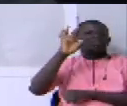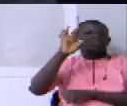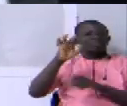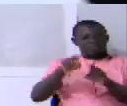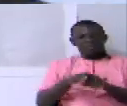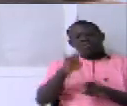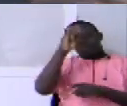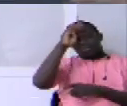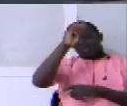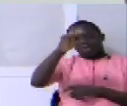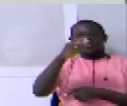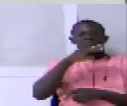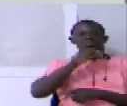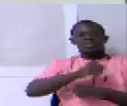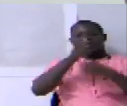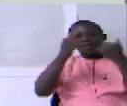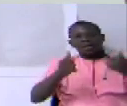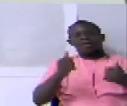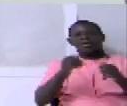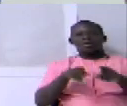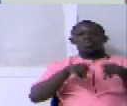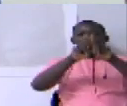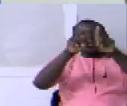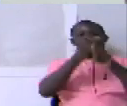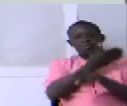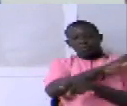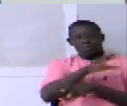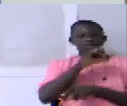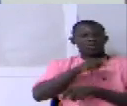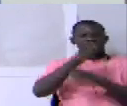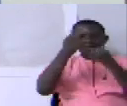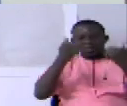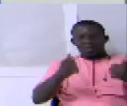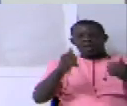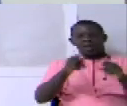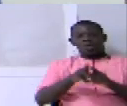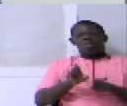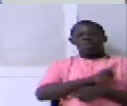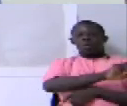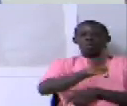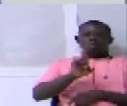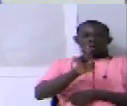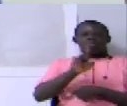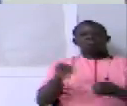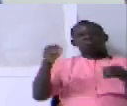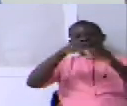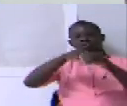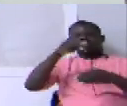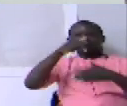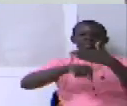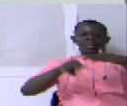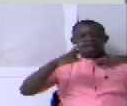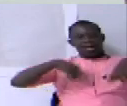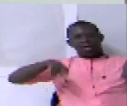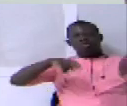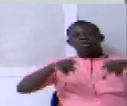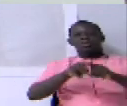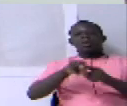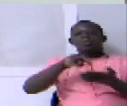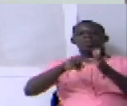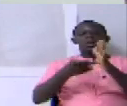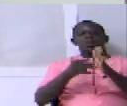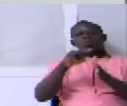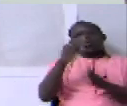you. Thank you, Mr. Chair. And with your permission, Mr. Chair, we put that in the record as